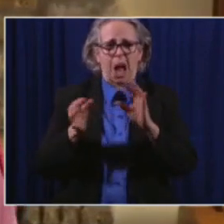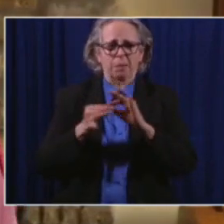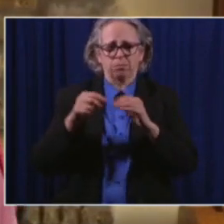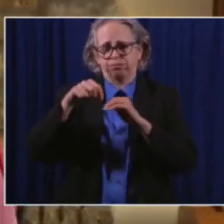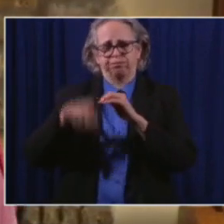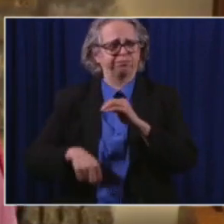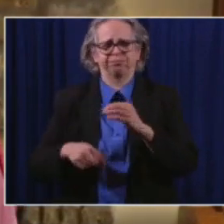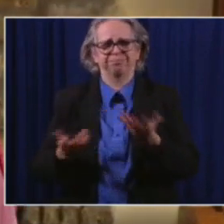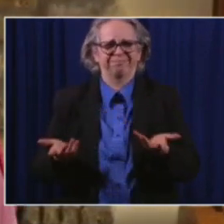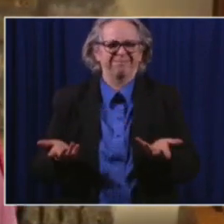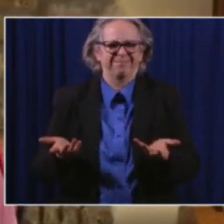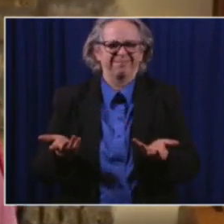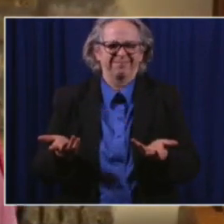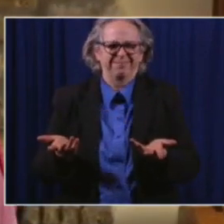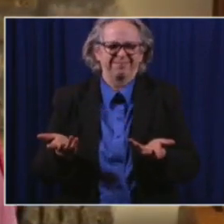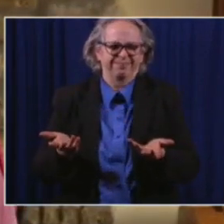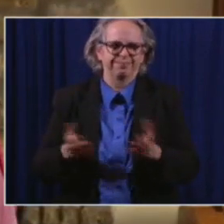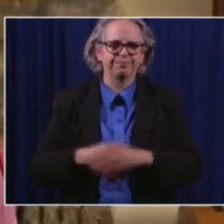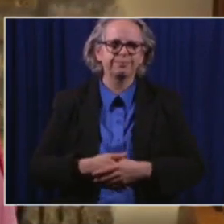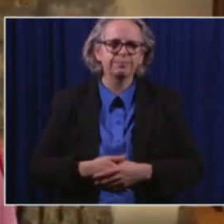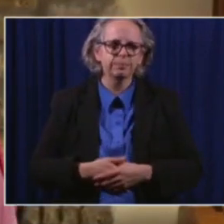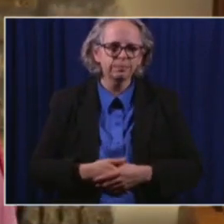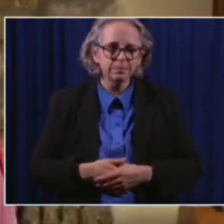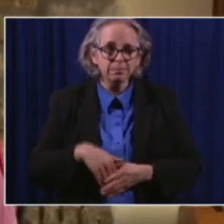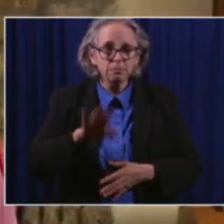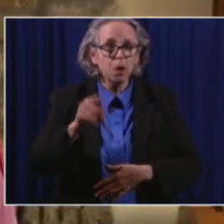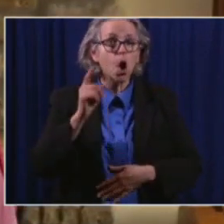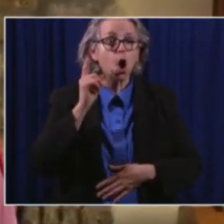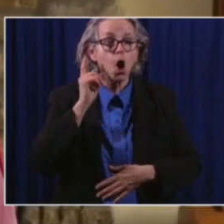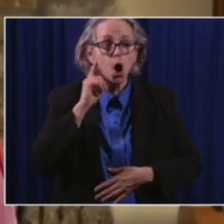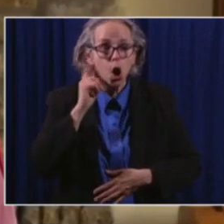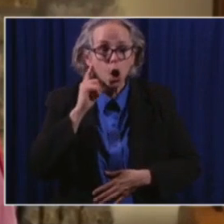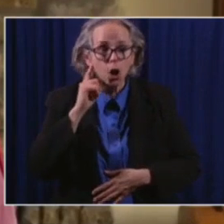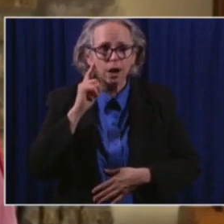facts here. I've heard the allegation,